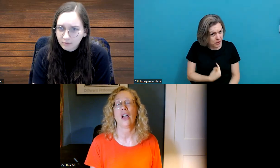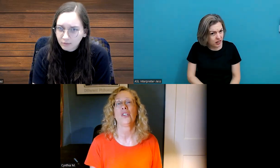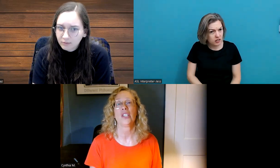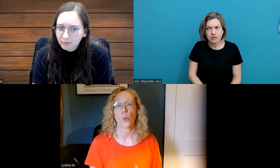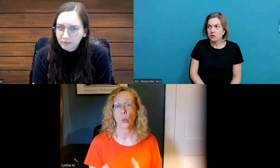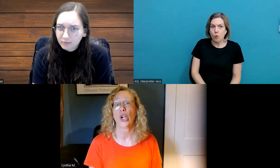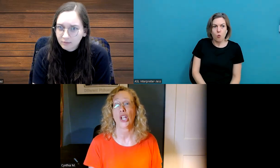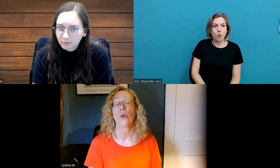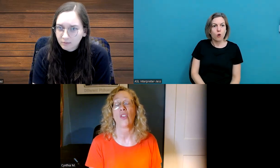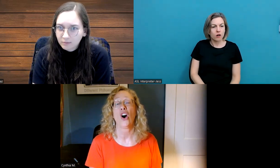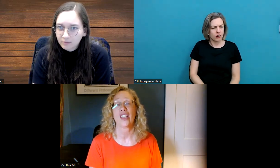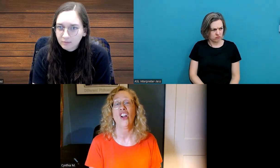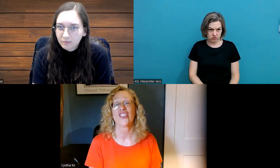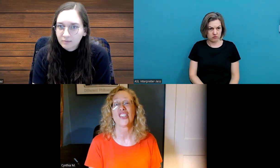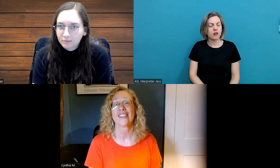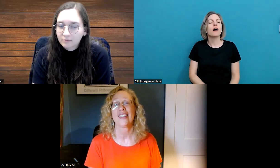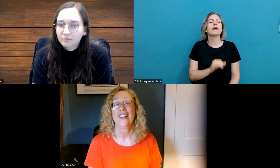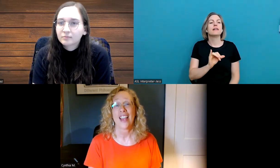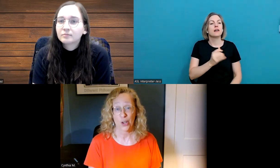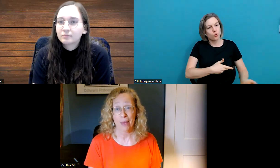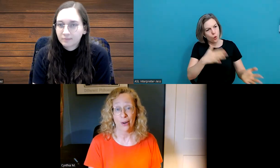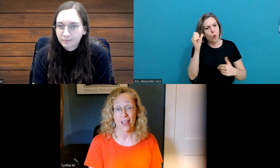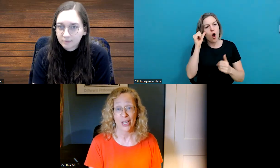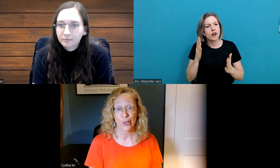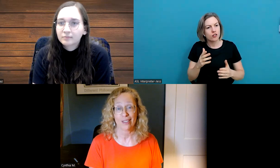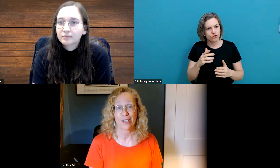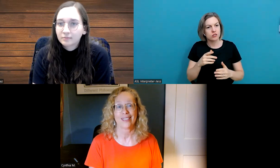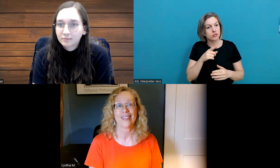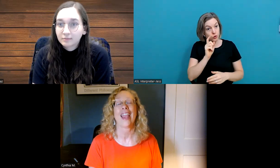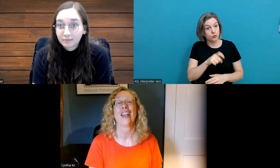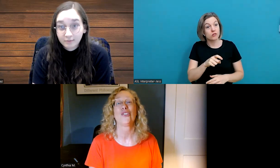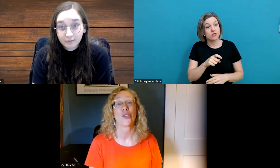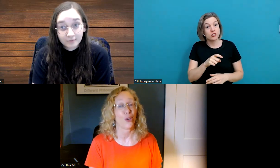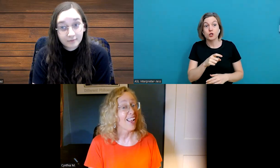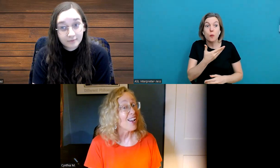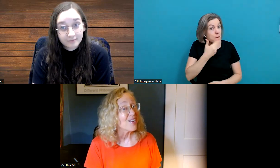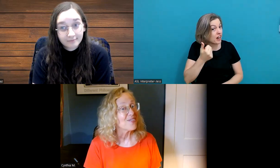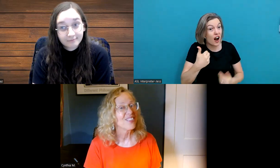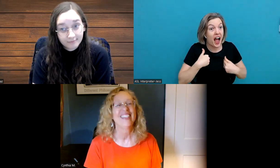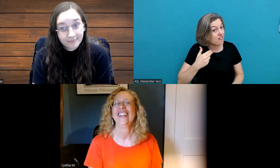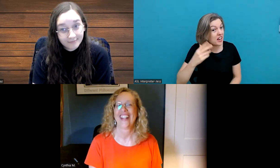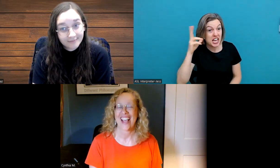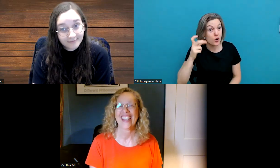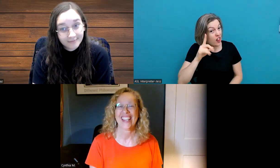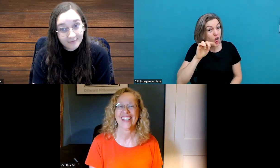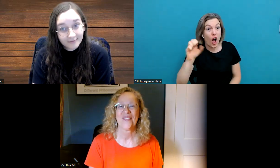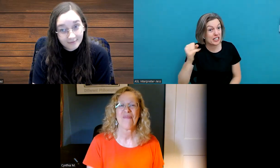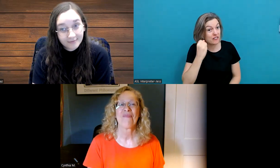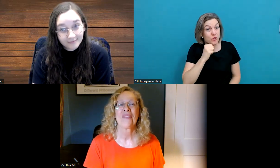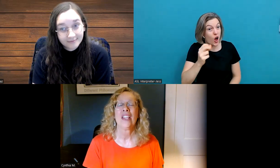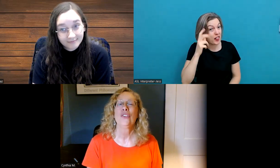said, "No." And she said, "Well, we're going to go to the audiologist and you better have a hearing loss." And sure enough, I